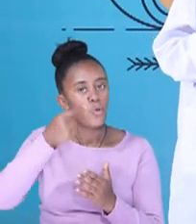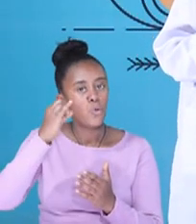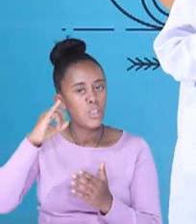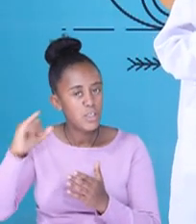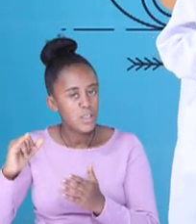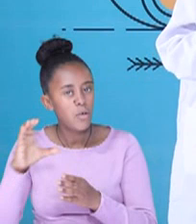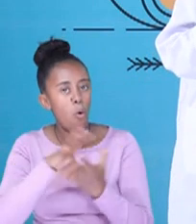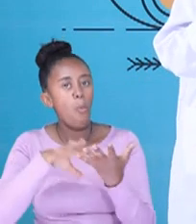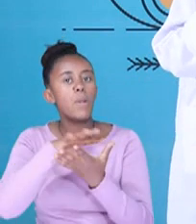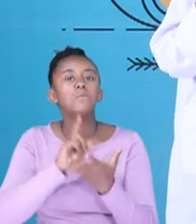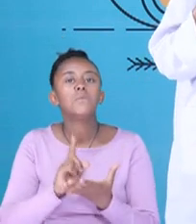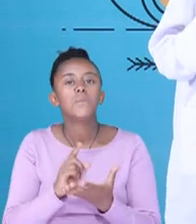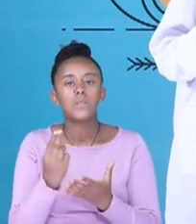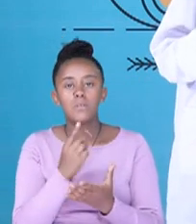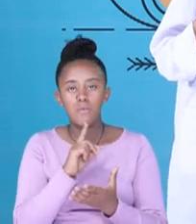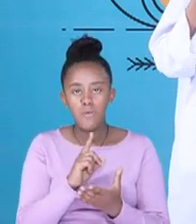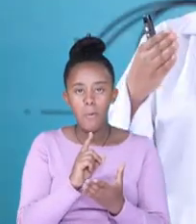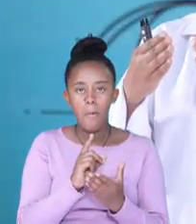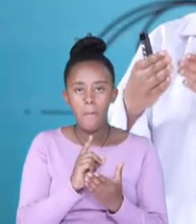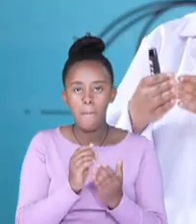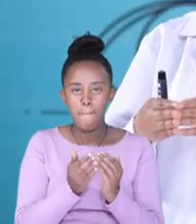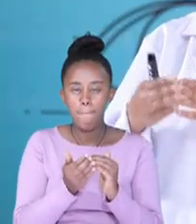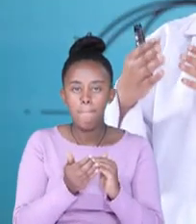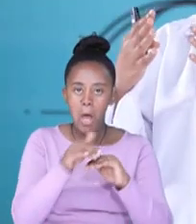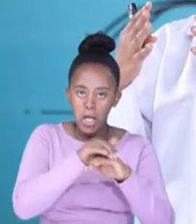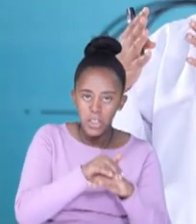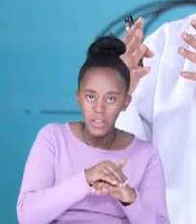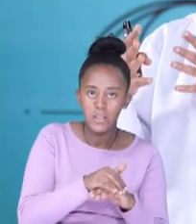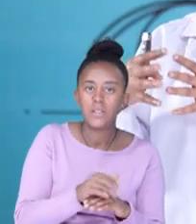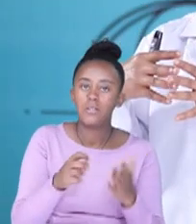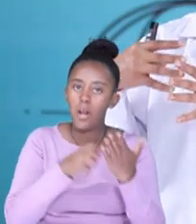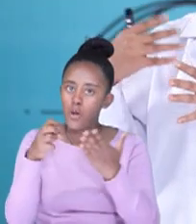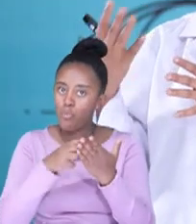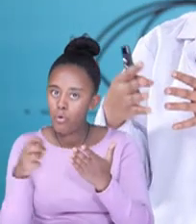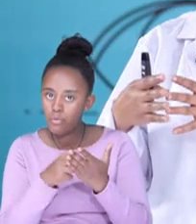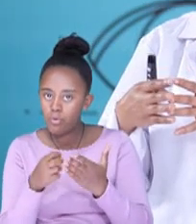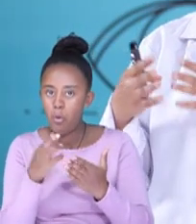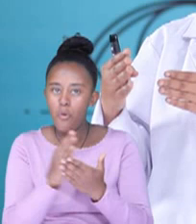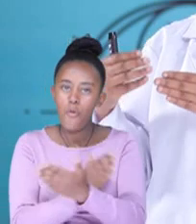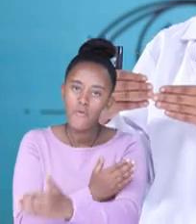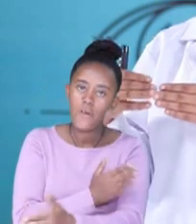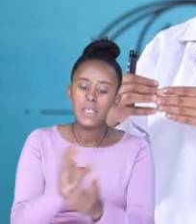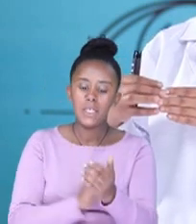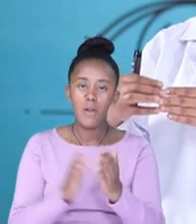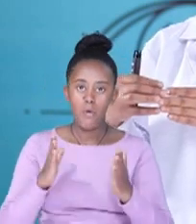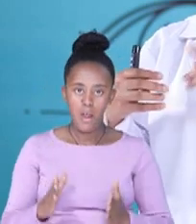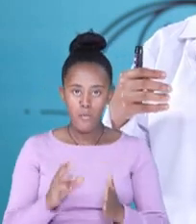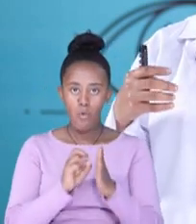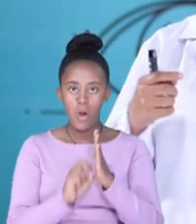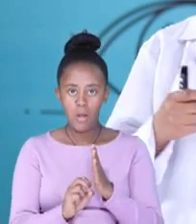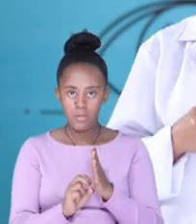Complex, it is used for packaging, transporting, or modifying cellular